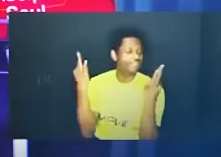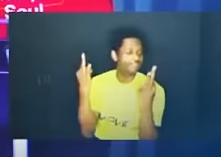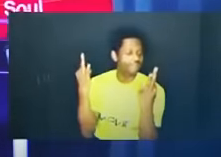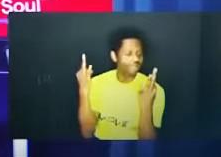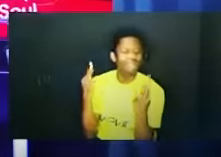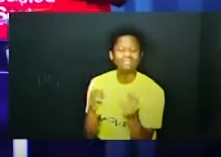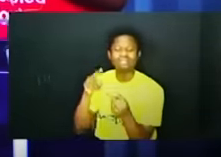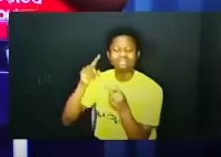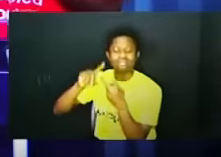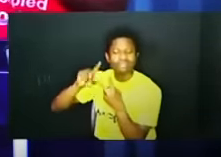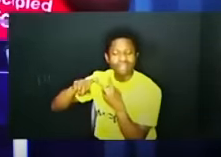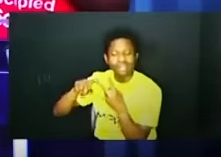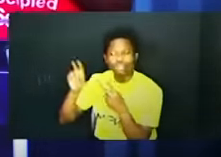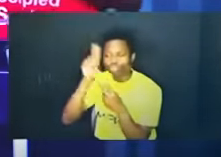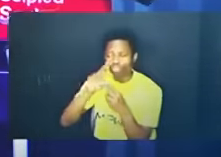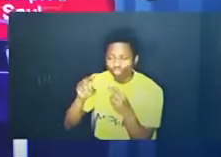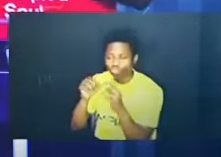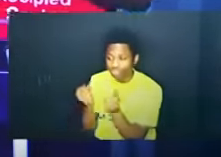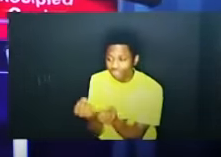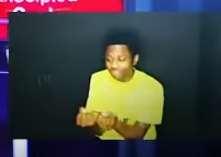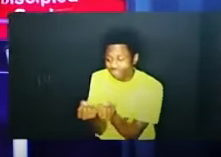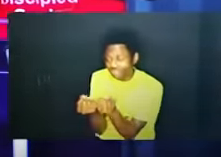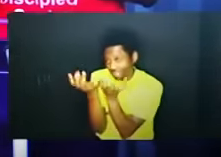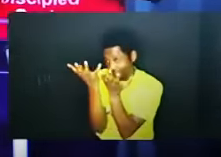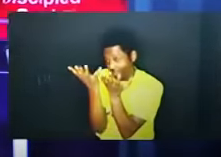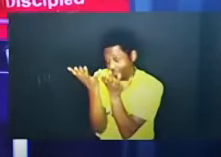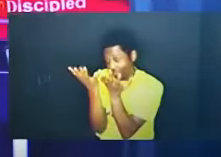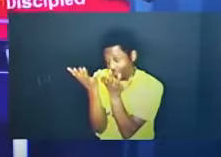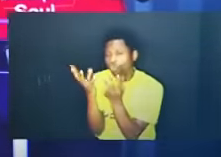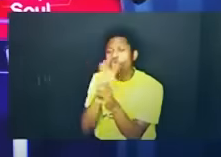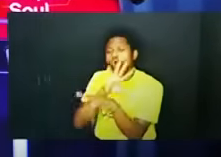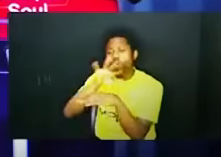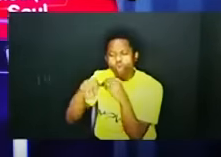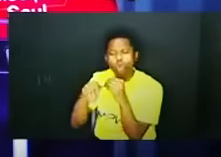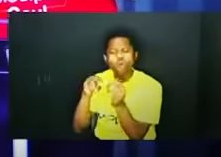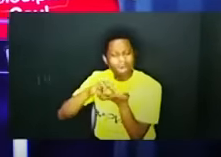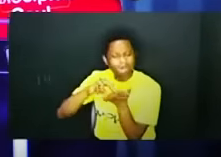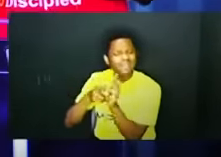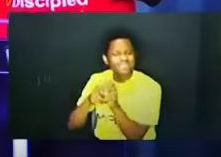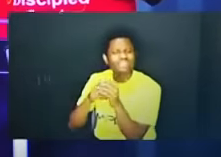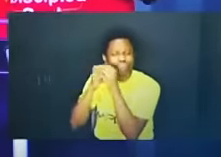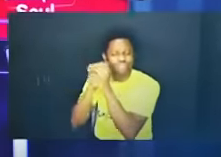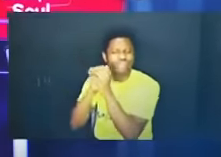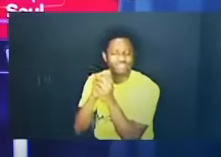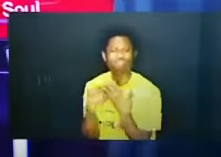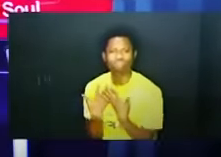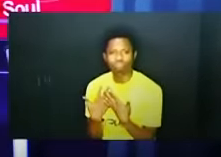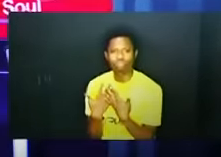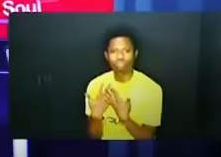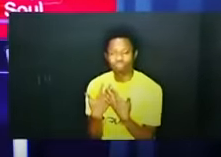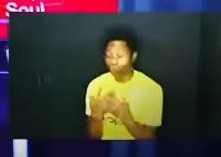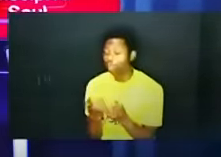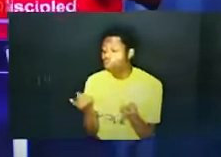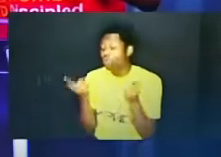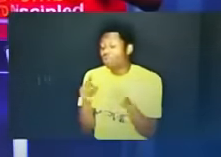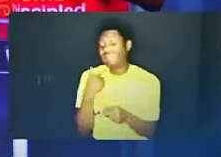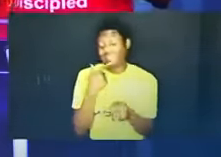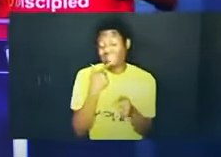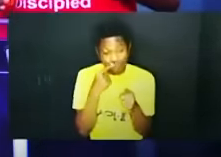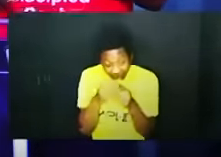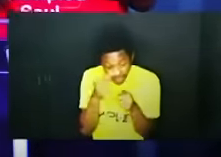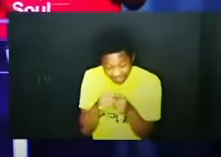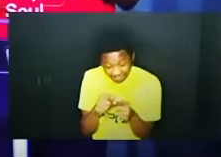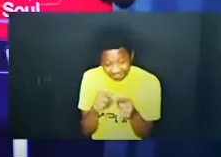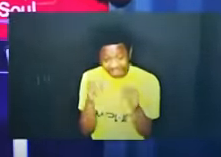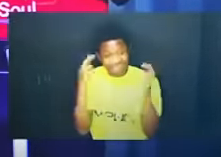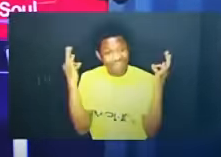any efe, or sorry, efre moa, or canning na, edia chirenia, walk away, dia meurad. Now, when we say festival, sa ye, kasa fasha,